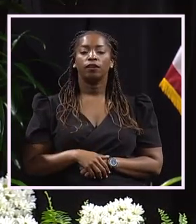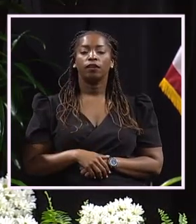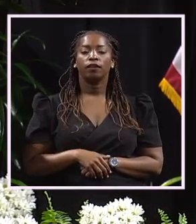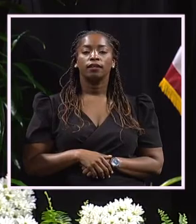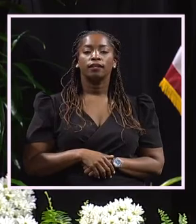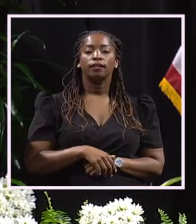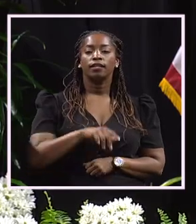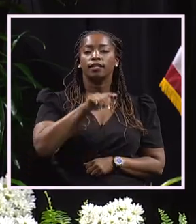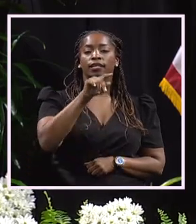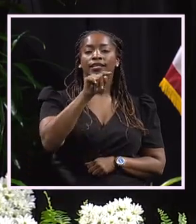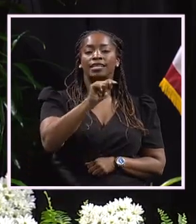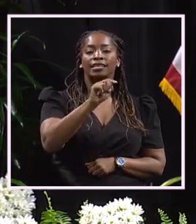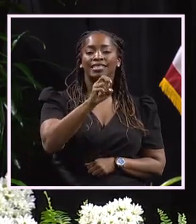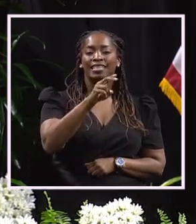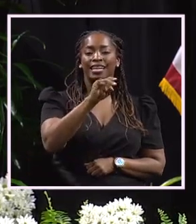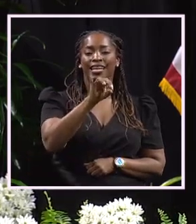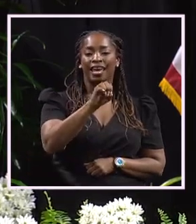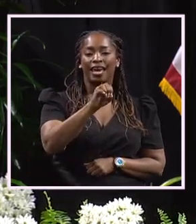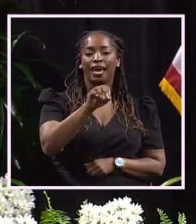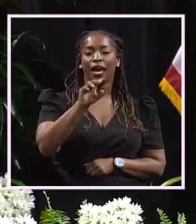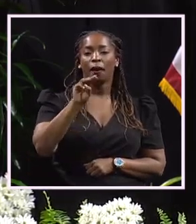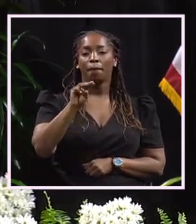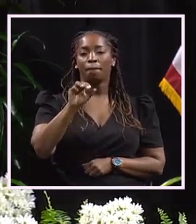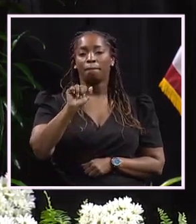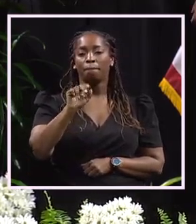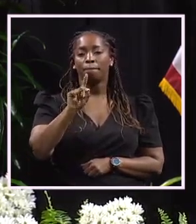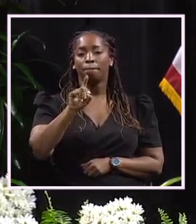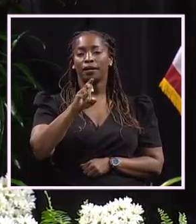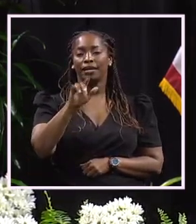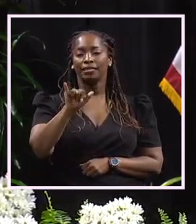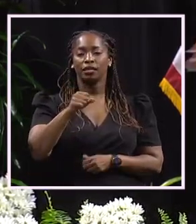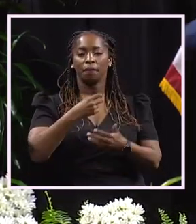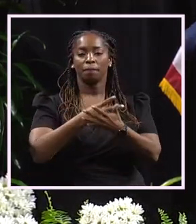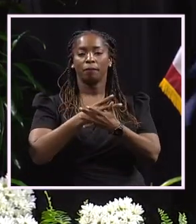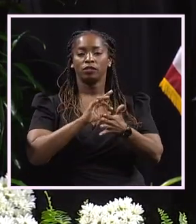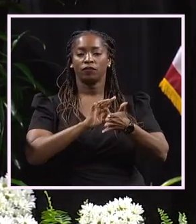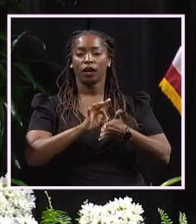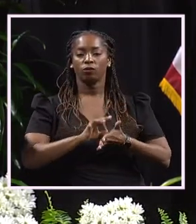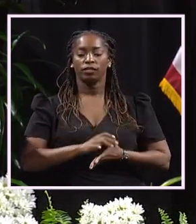Tanae McKenzie, Master of Accountancy,